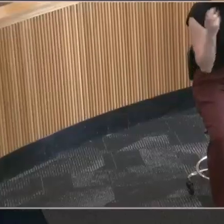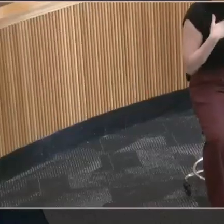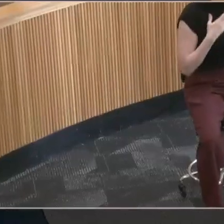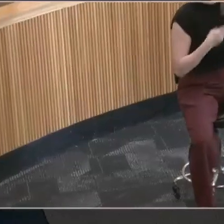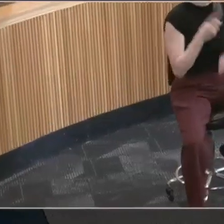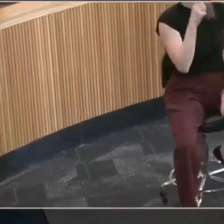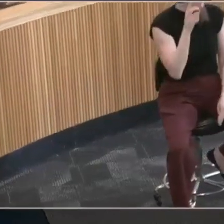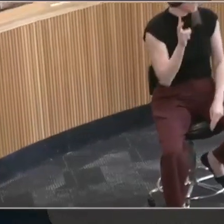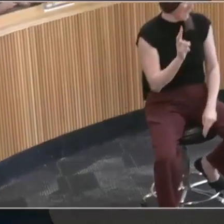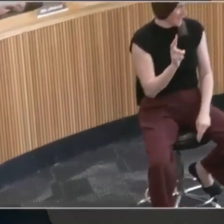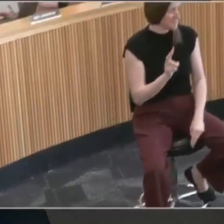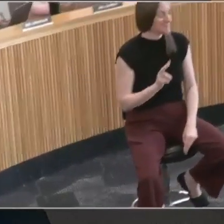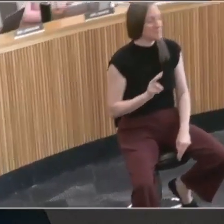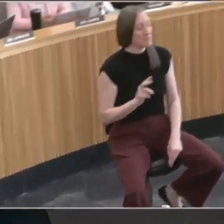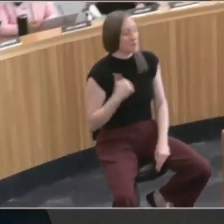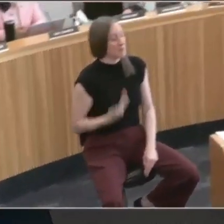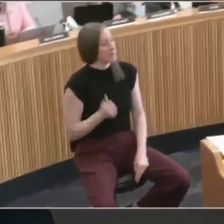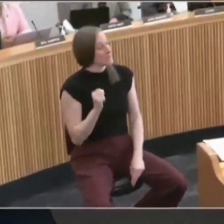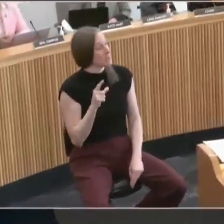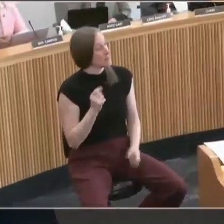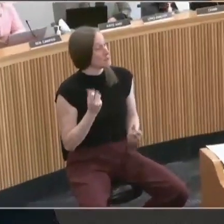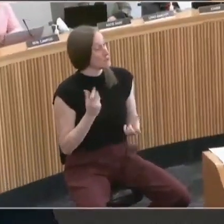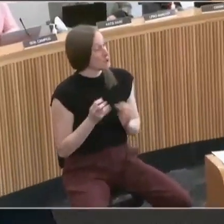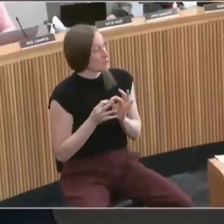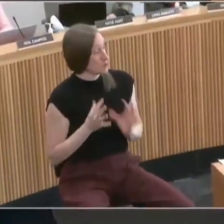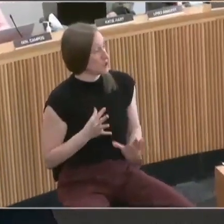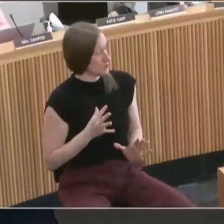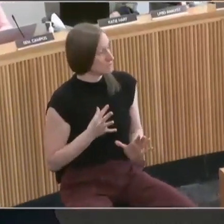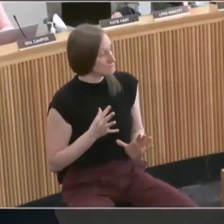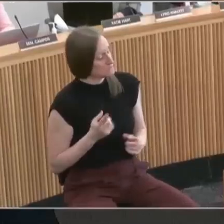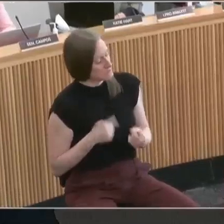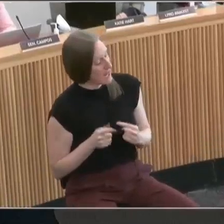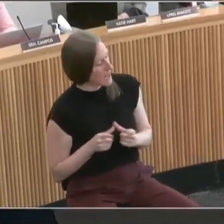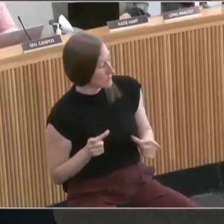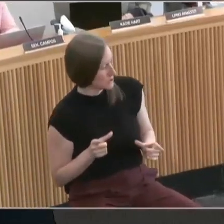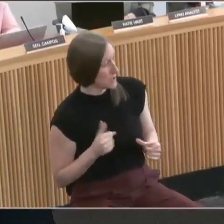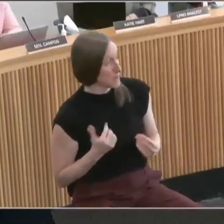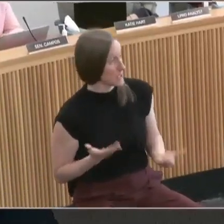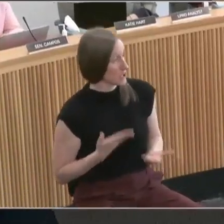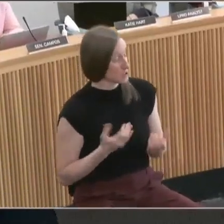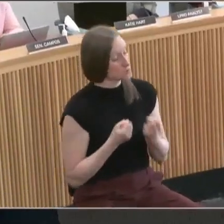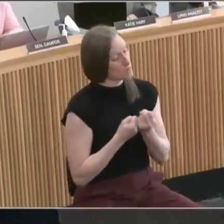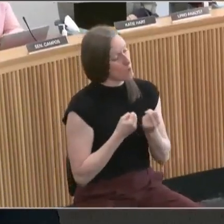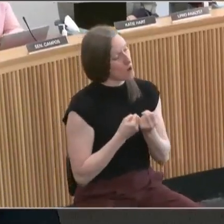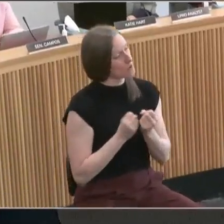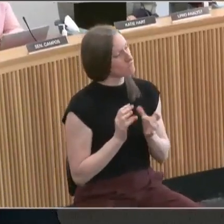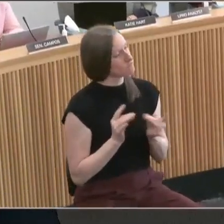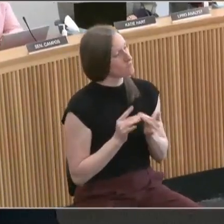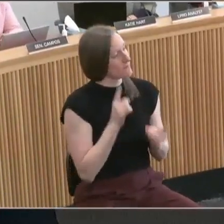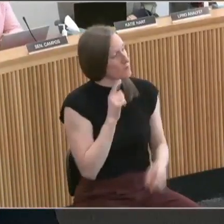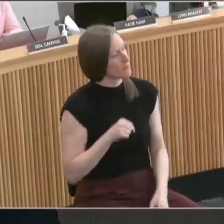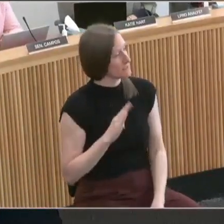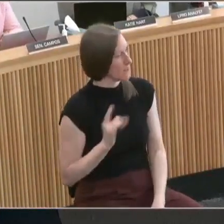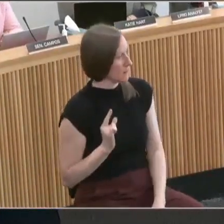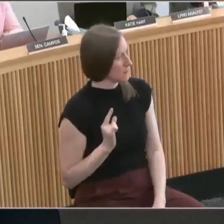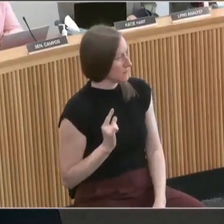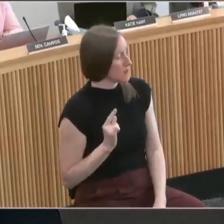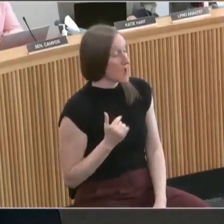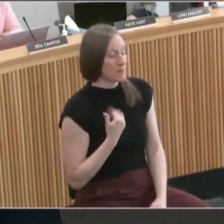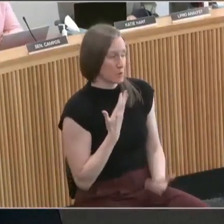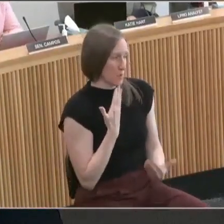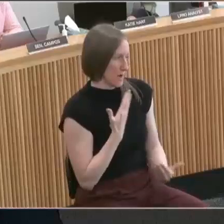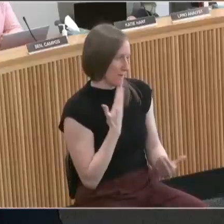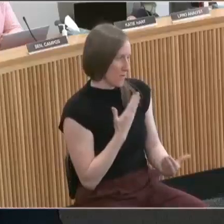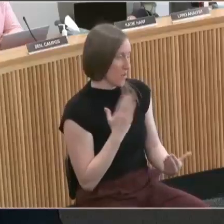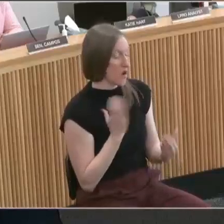Christina Healy-Collister. I'm an ASL interpreter, sign language interpreter, and I'm here to speak in support of Senate Bill 950. I'm grateful